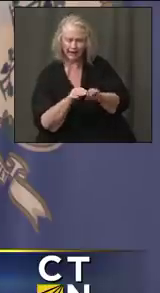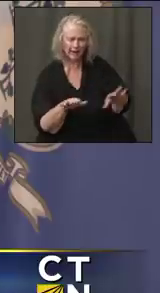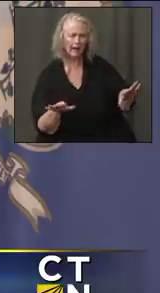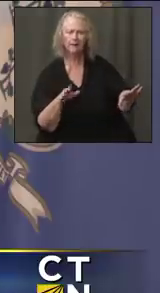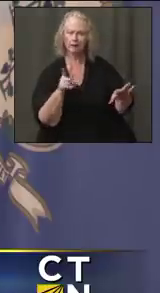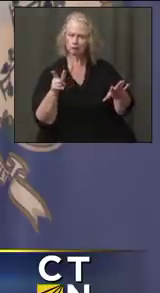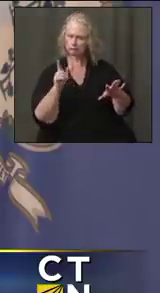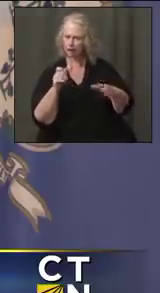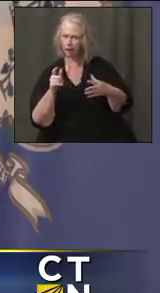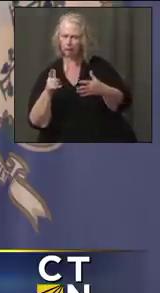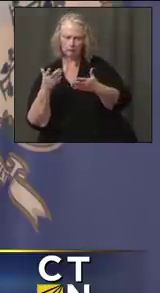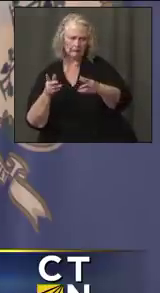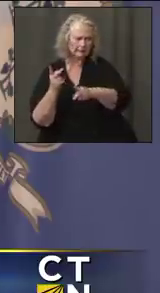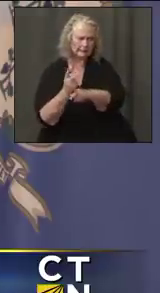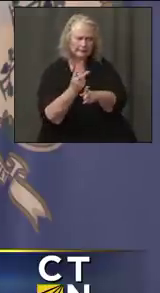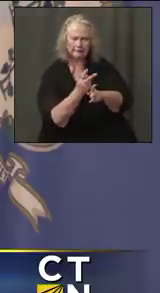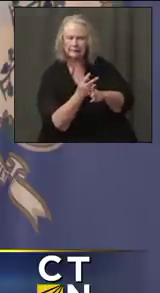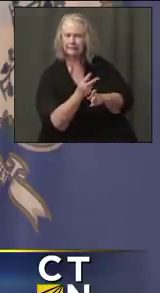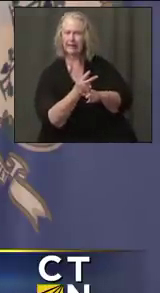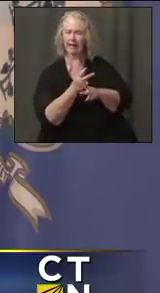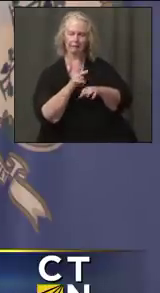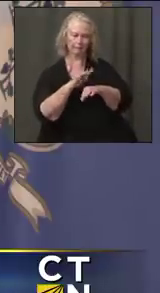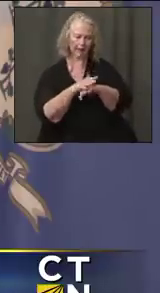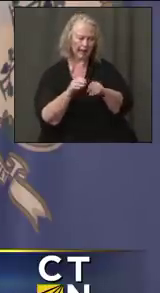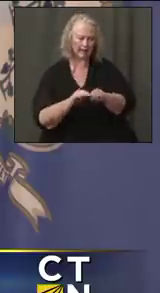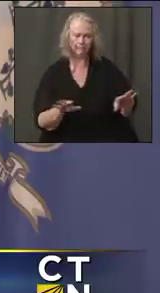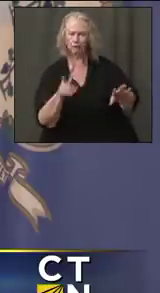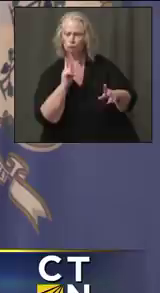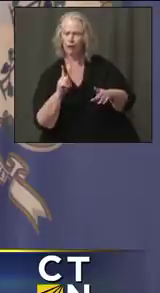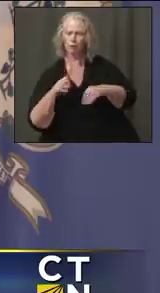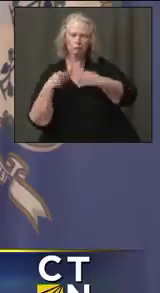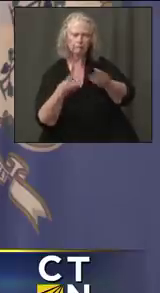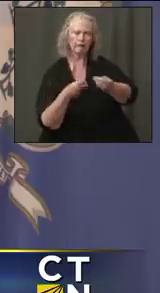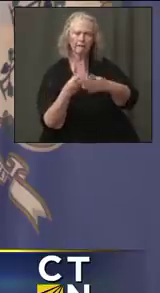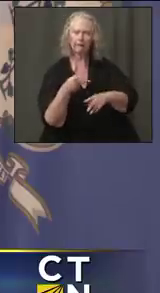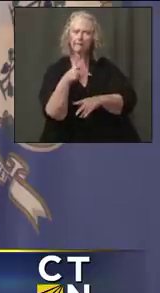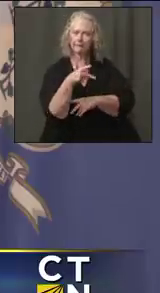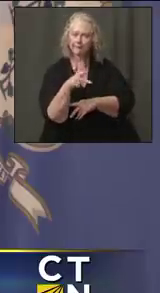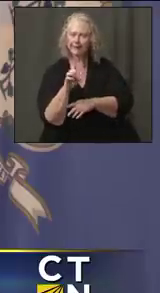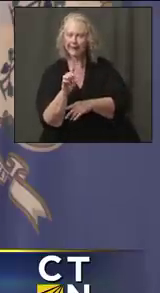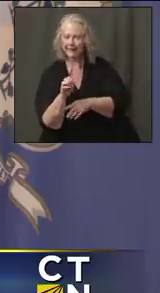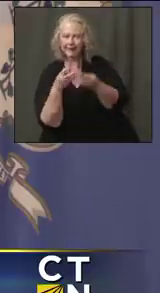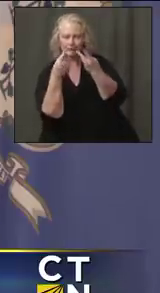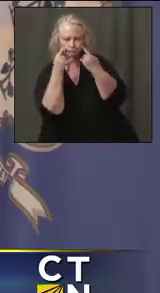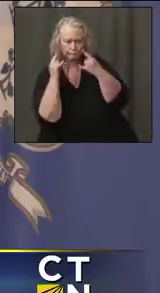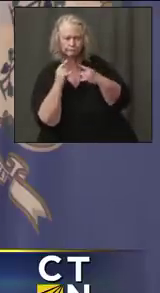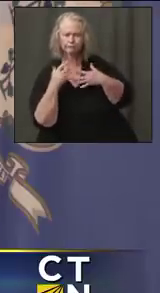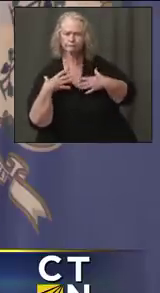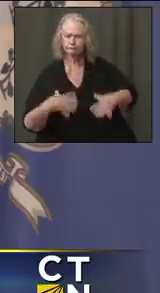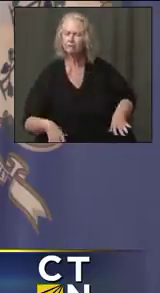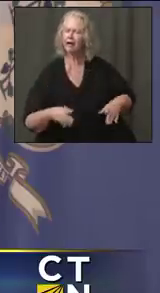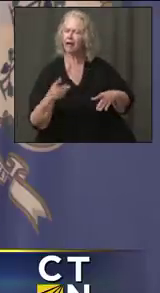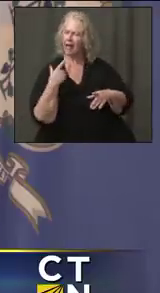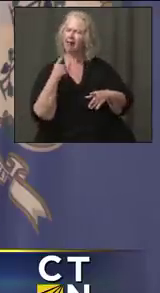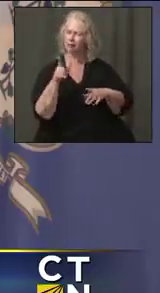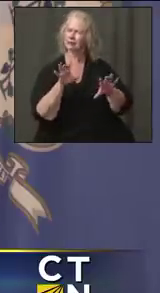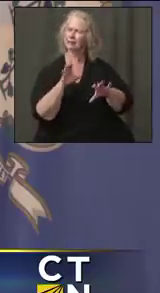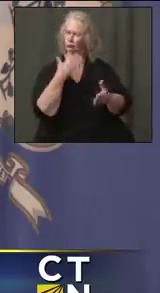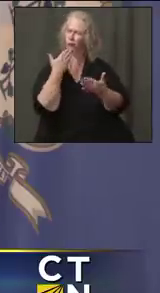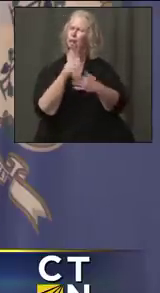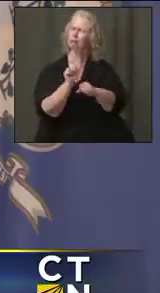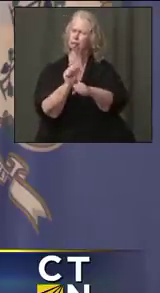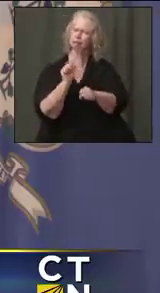make sure they were getting the PPE that they needed, and I think she operated heroically. So I'd be happy to